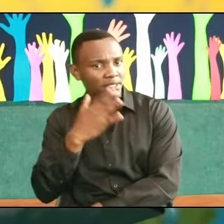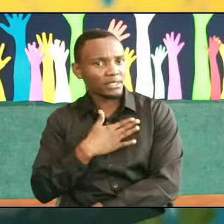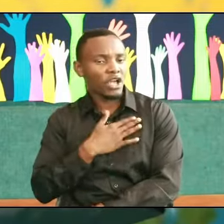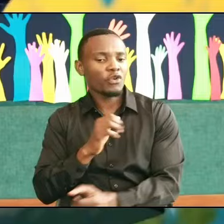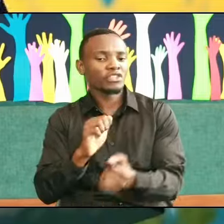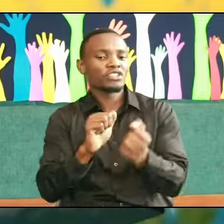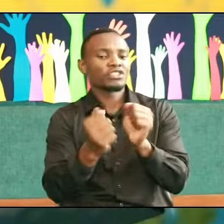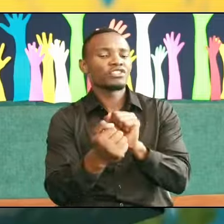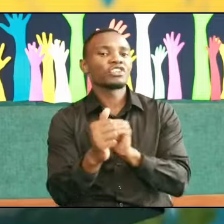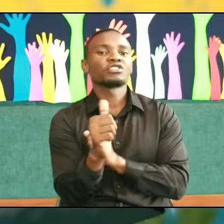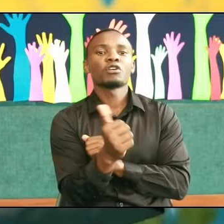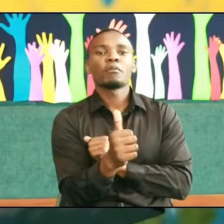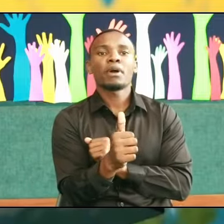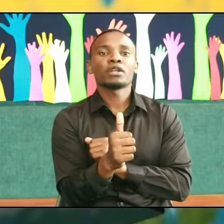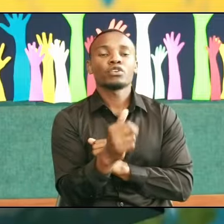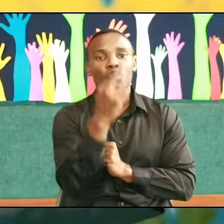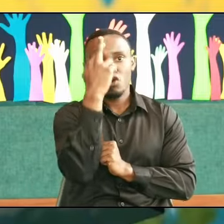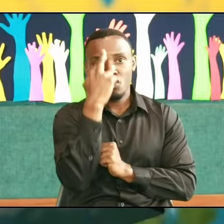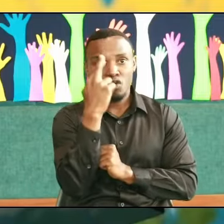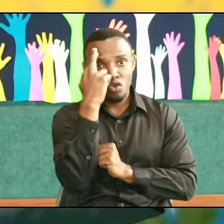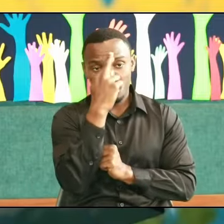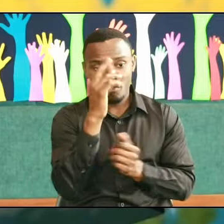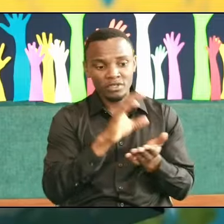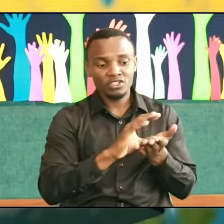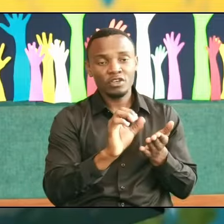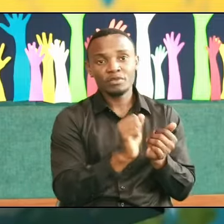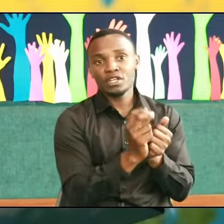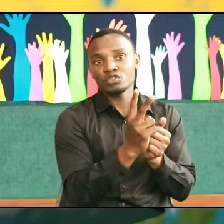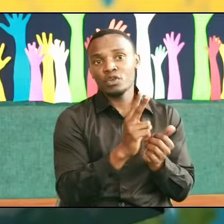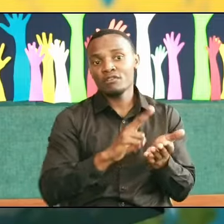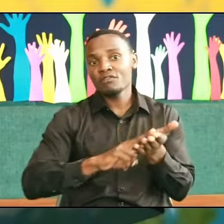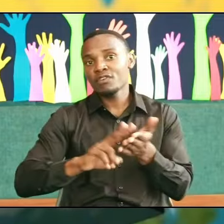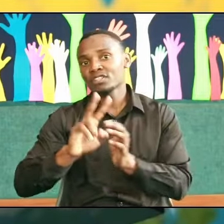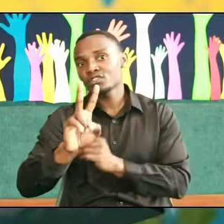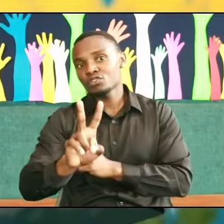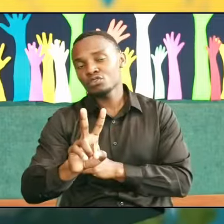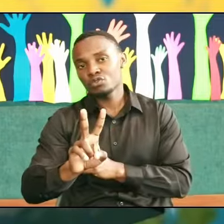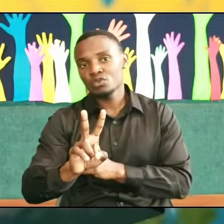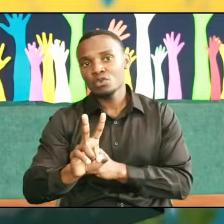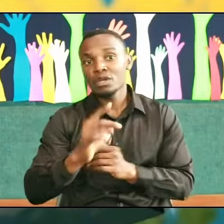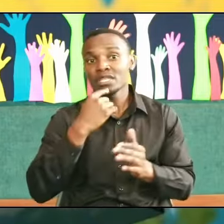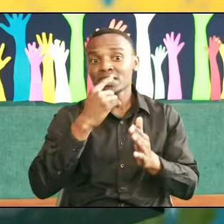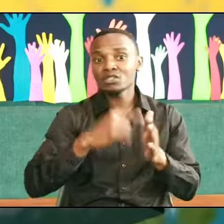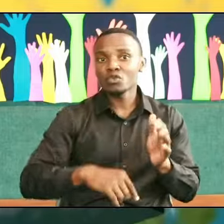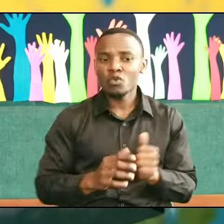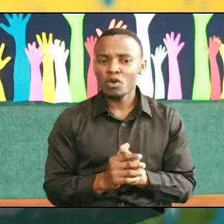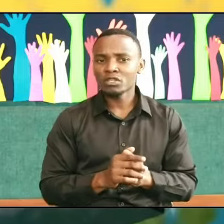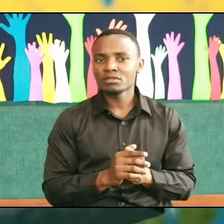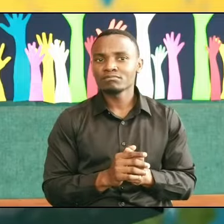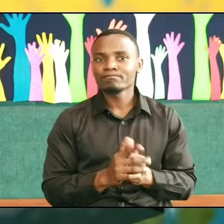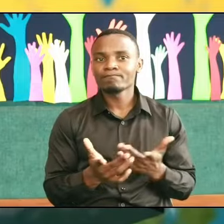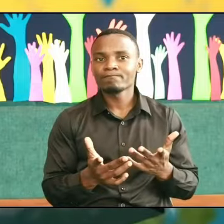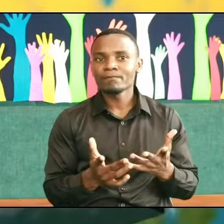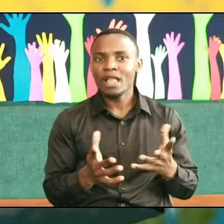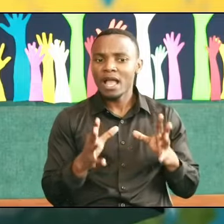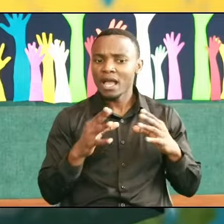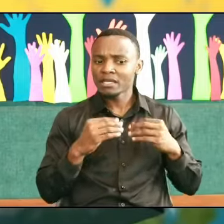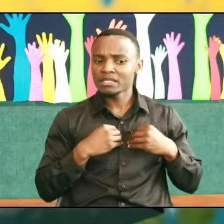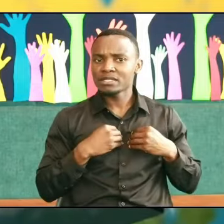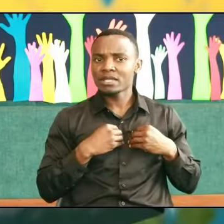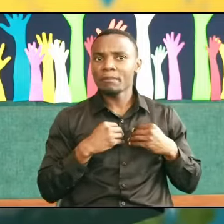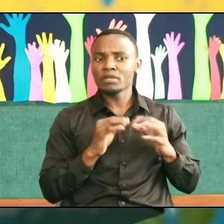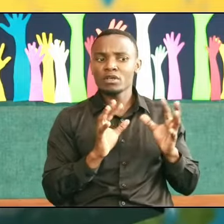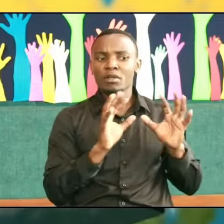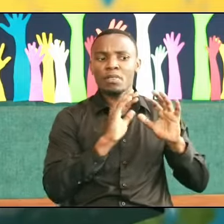changed. Romans chapter 12, verse 2, what does it say? Be ye not conformed to this world, but be